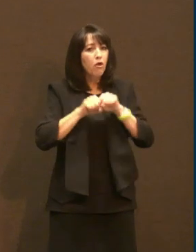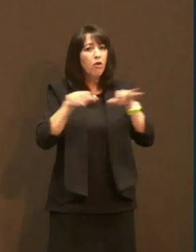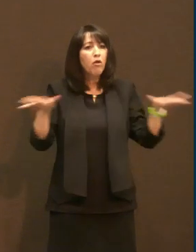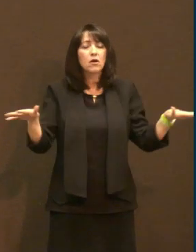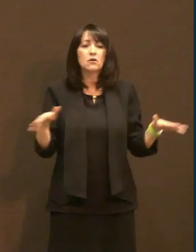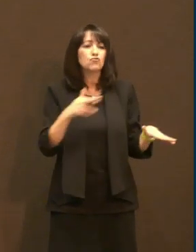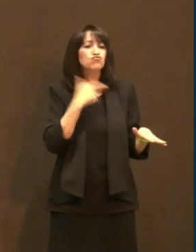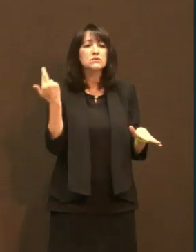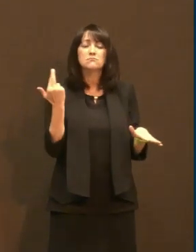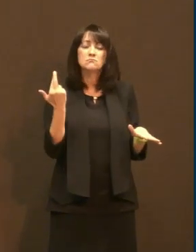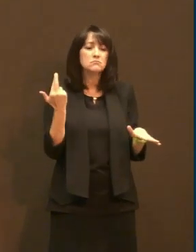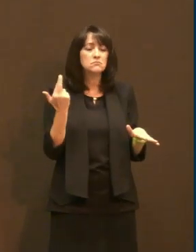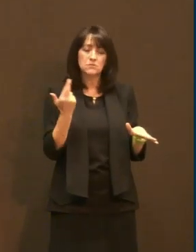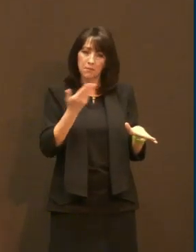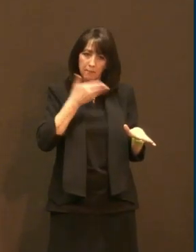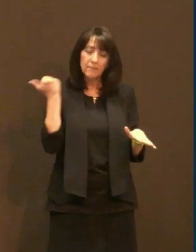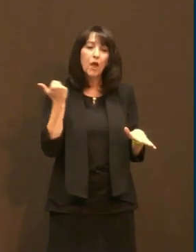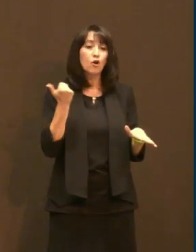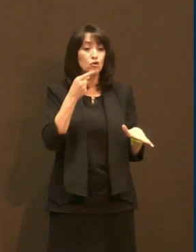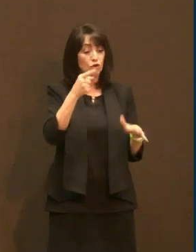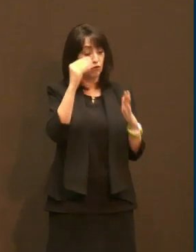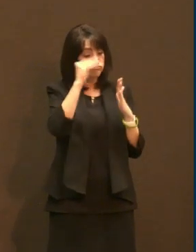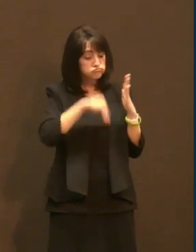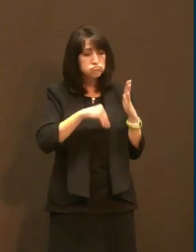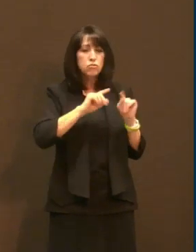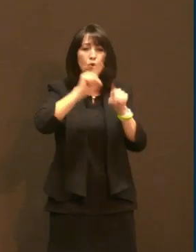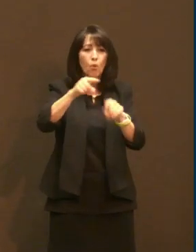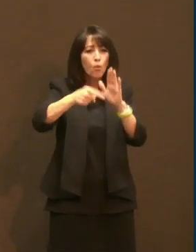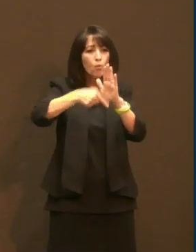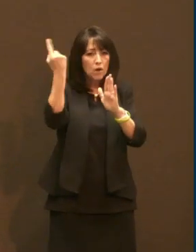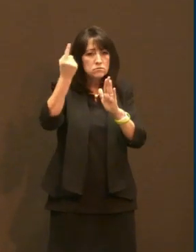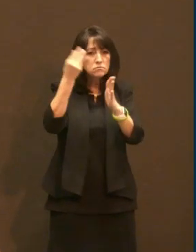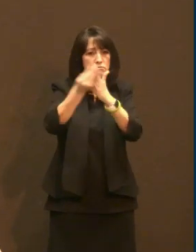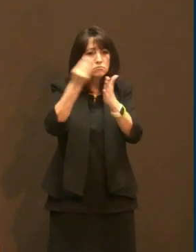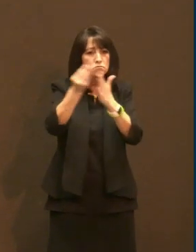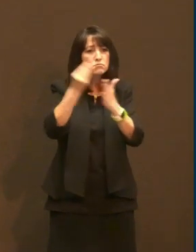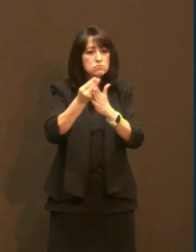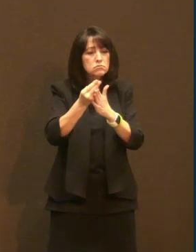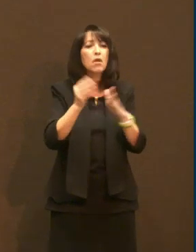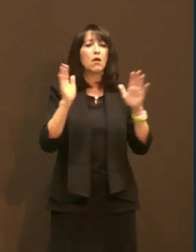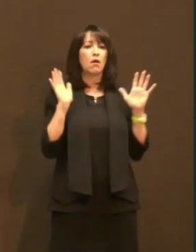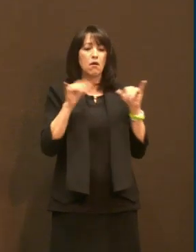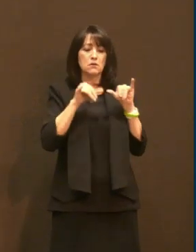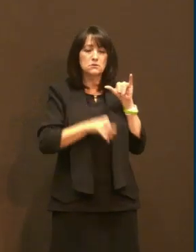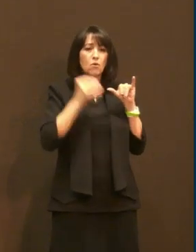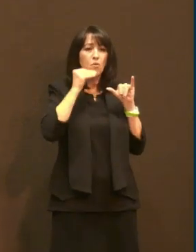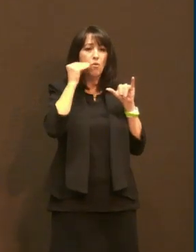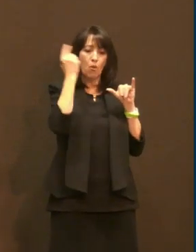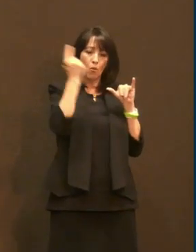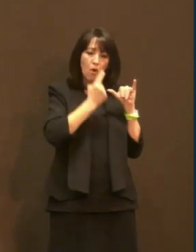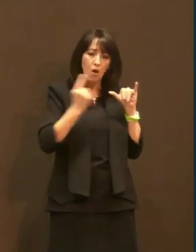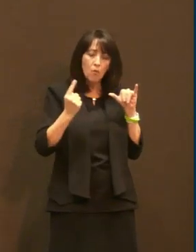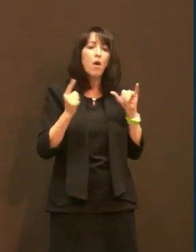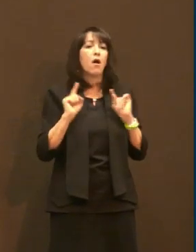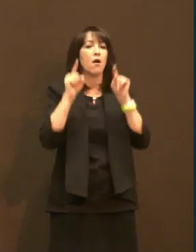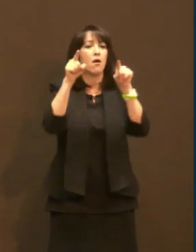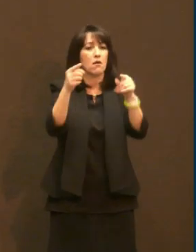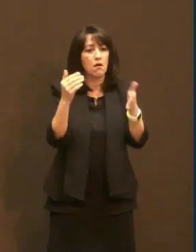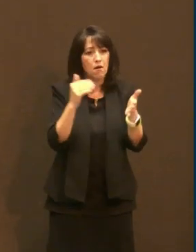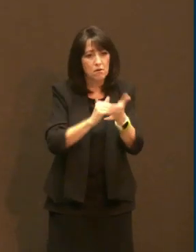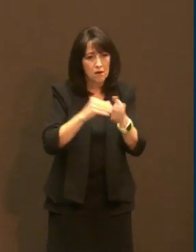And so we're preparing for phase one. This remains a serious situation, particularly there